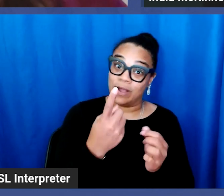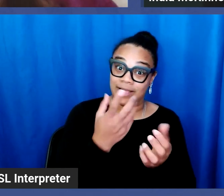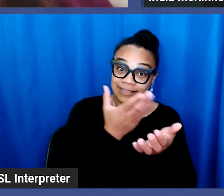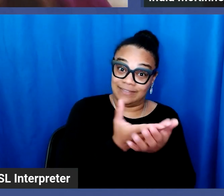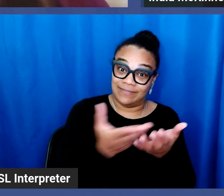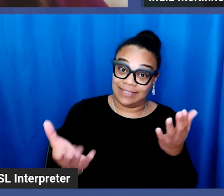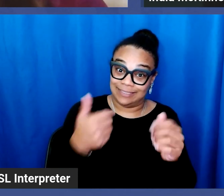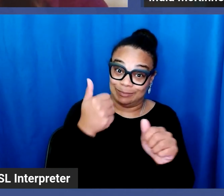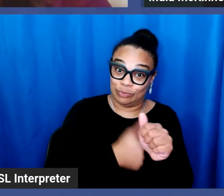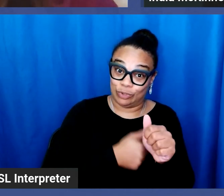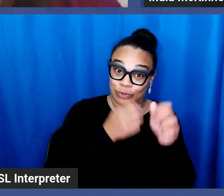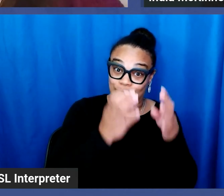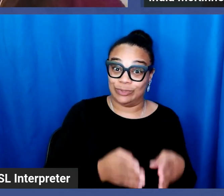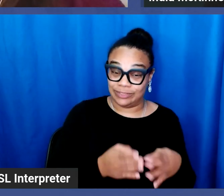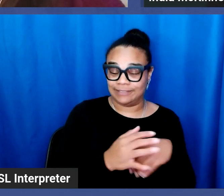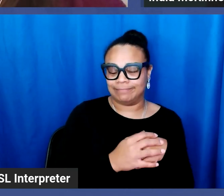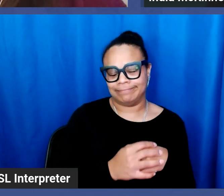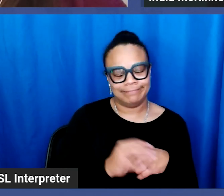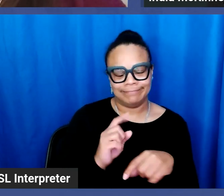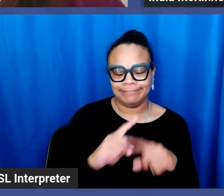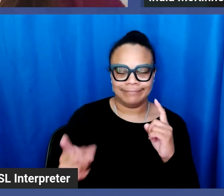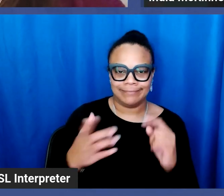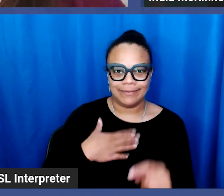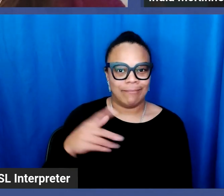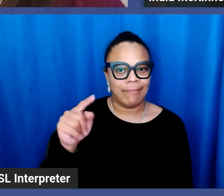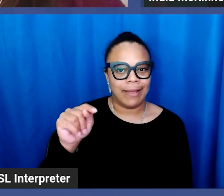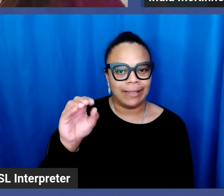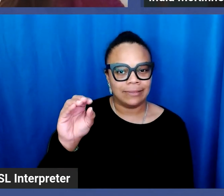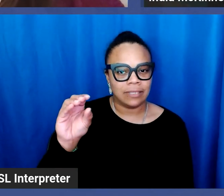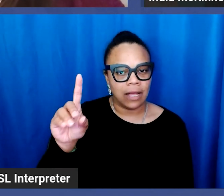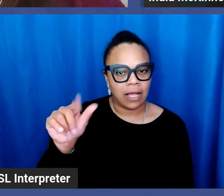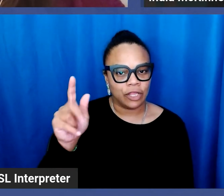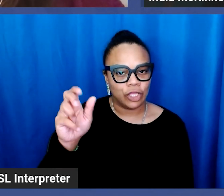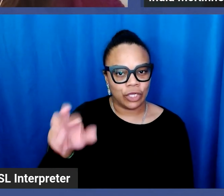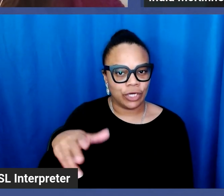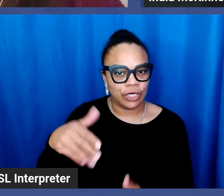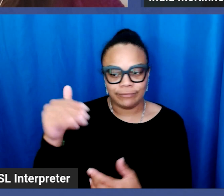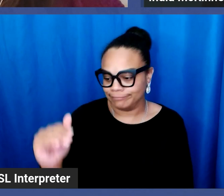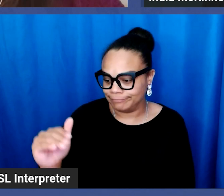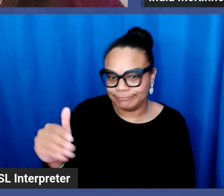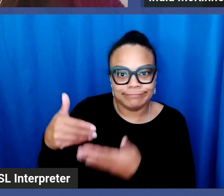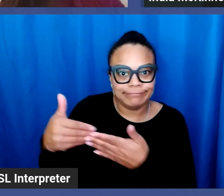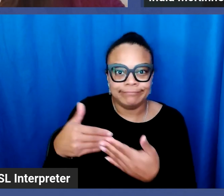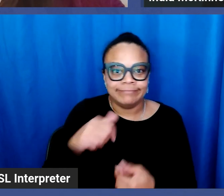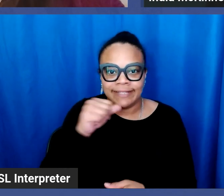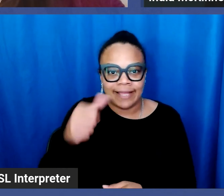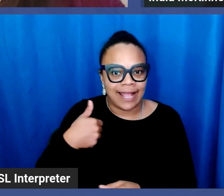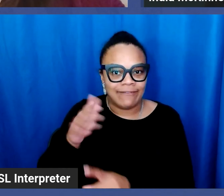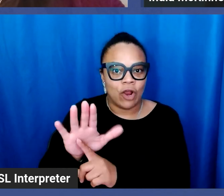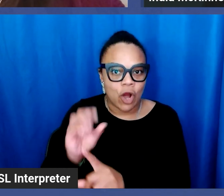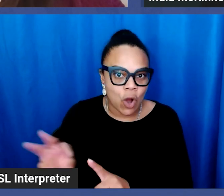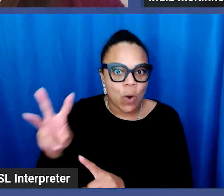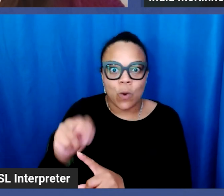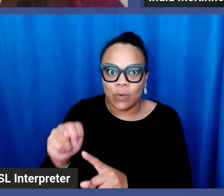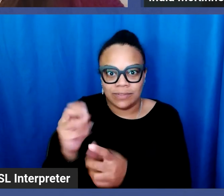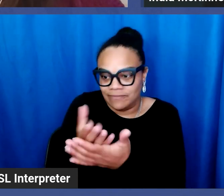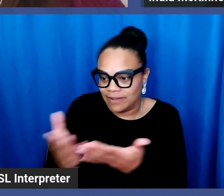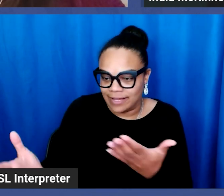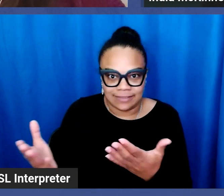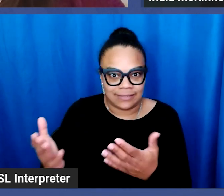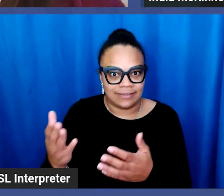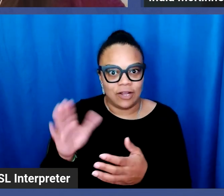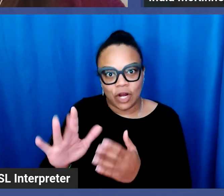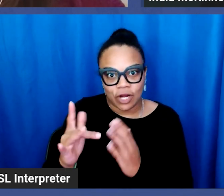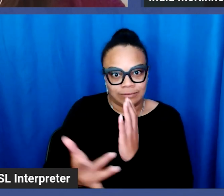And my toddler doesn't have her own devices that are exclusively for her